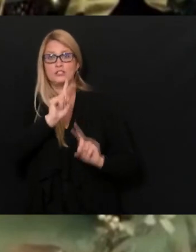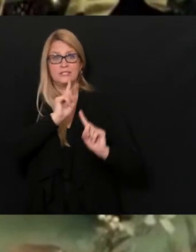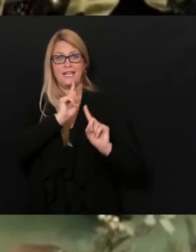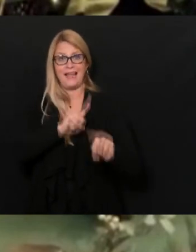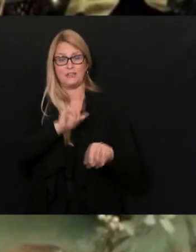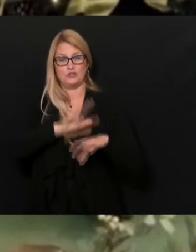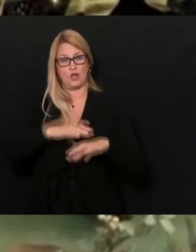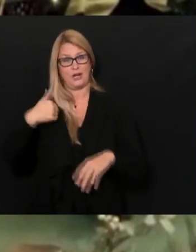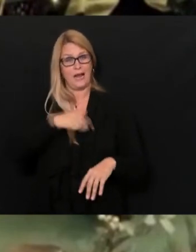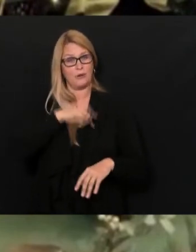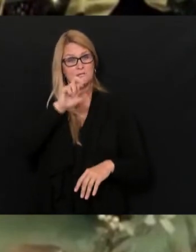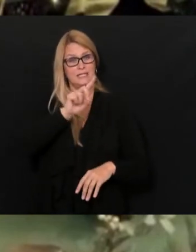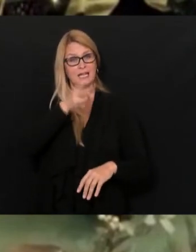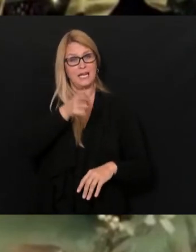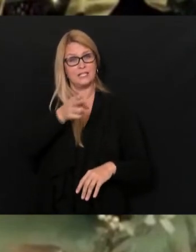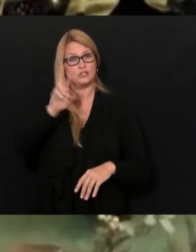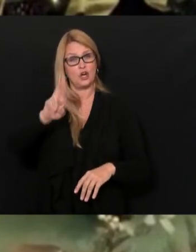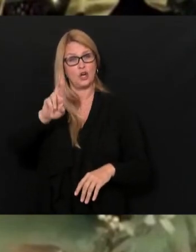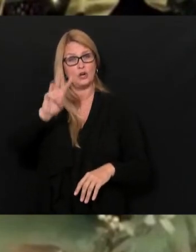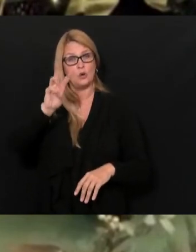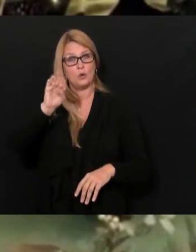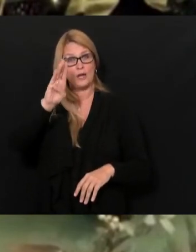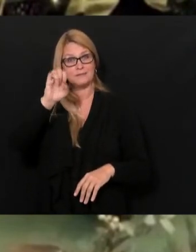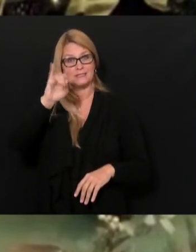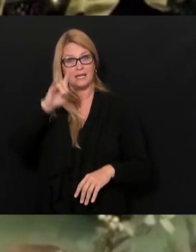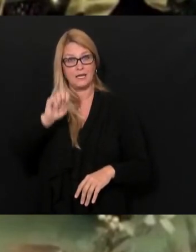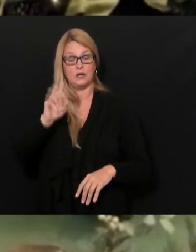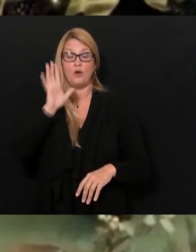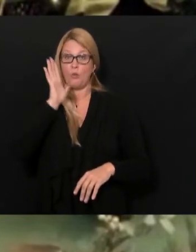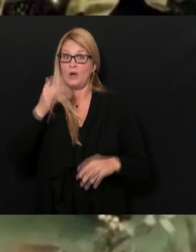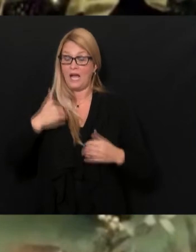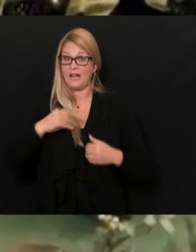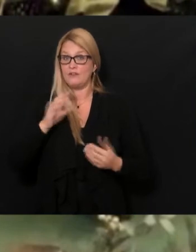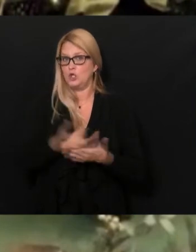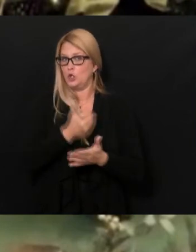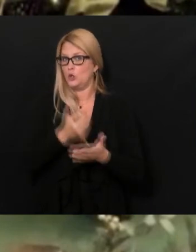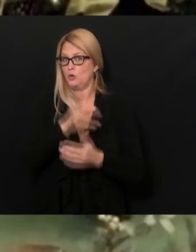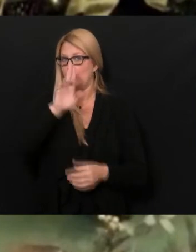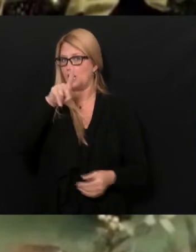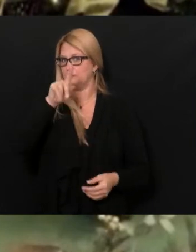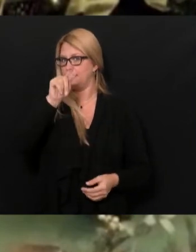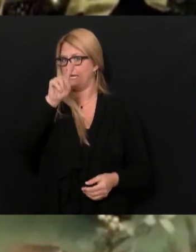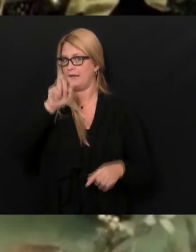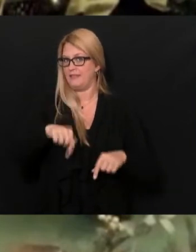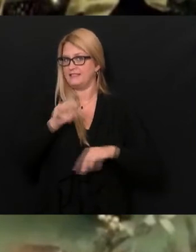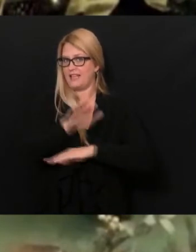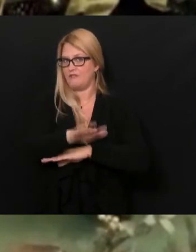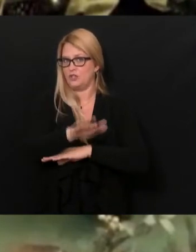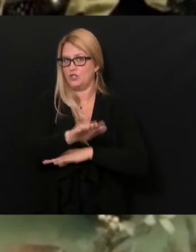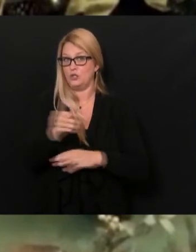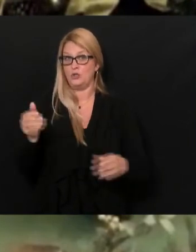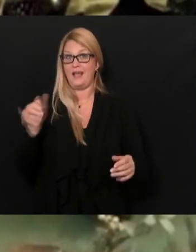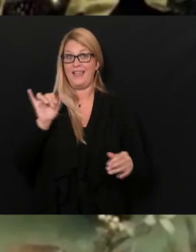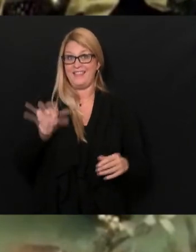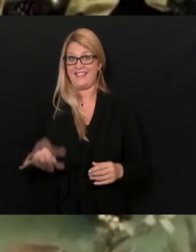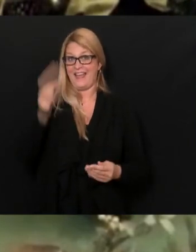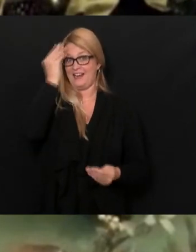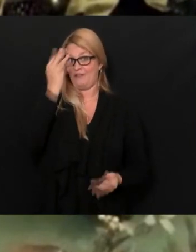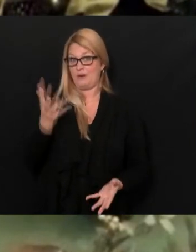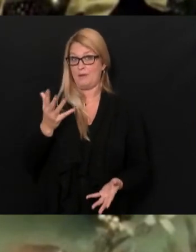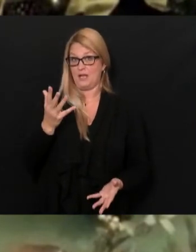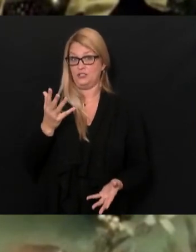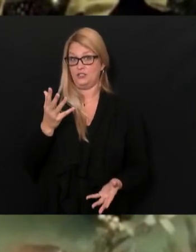DHHR website. That website will be updated this afternoon. The information on that website is based